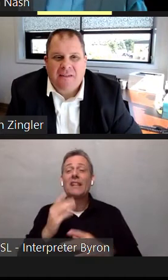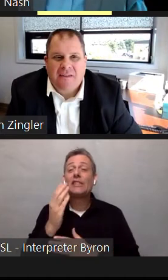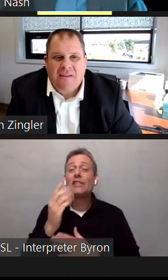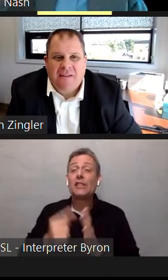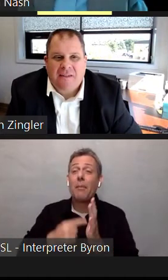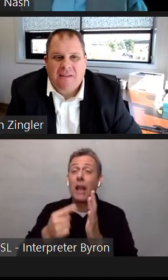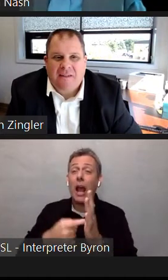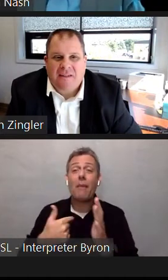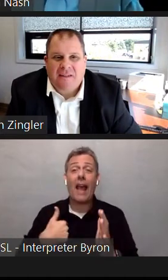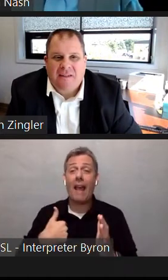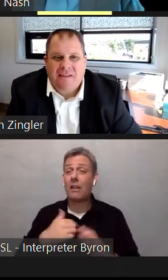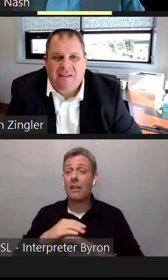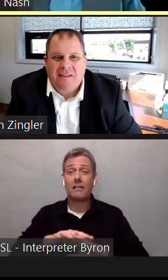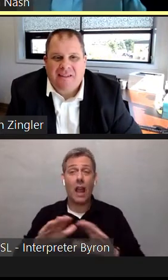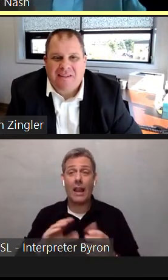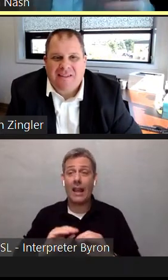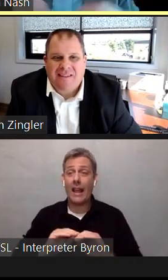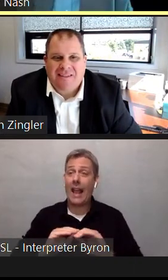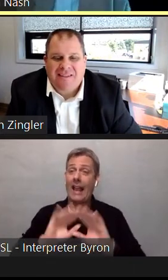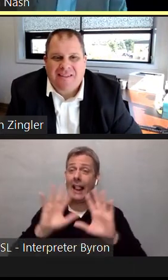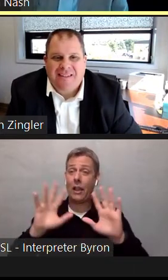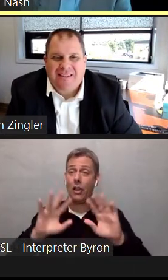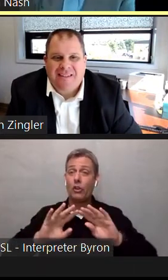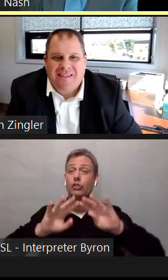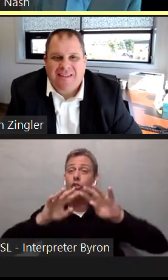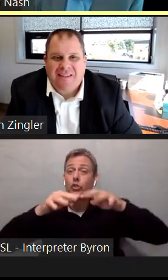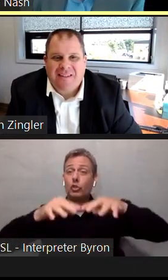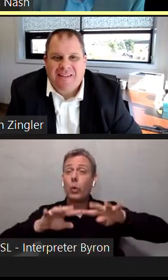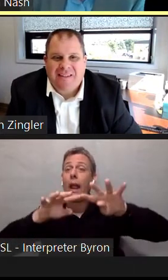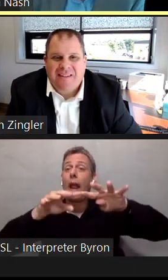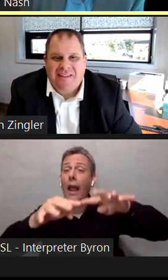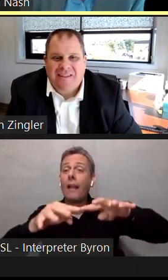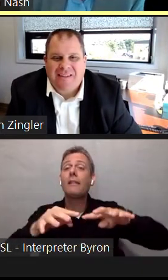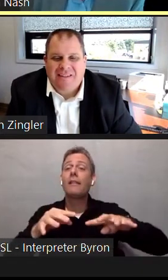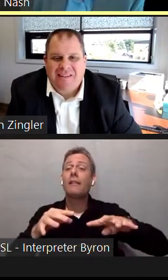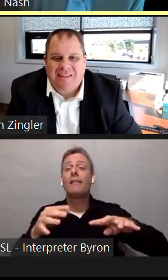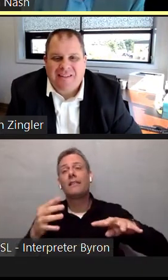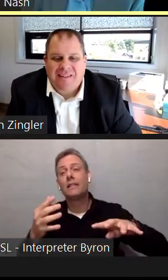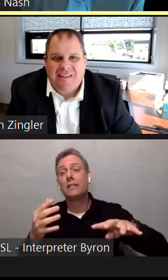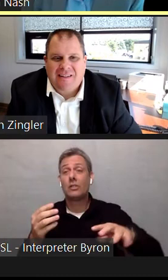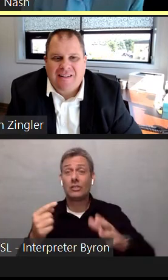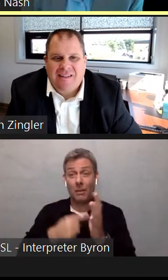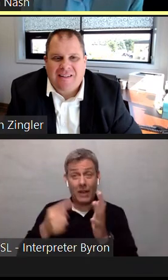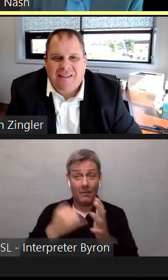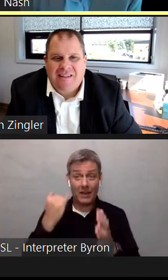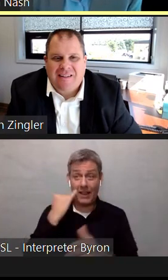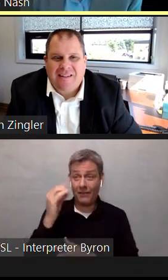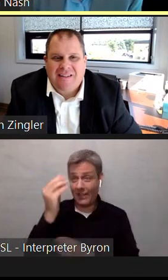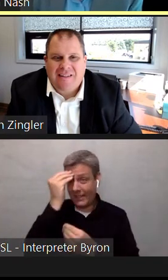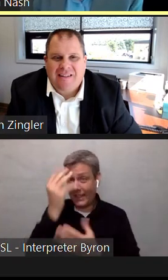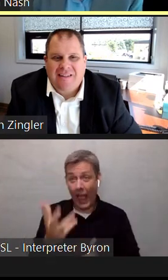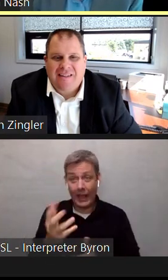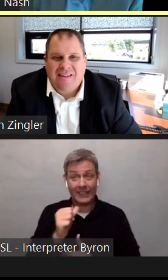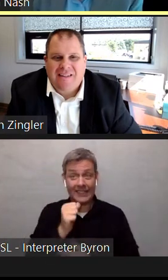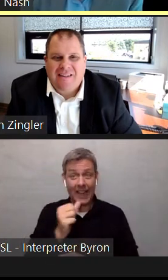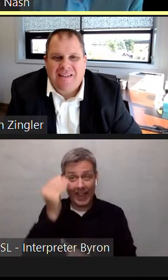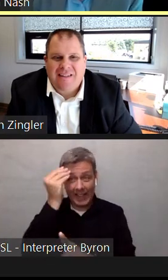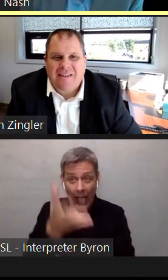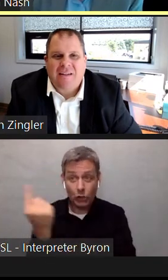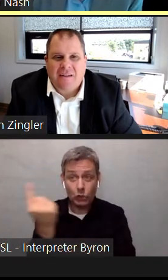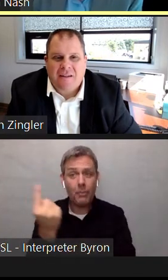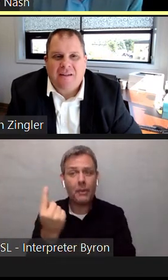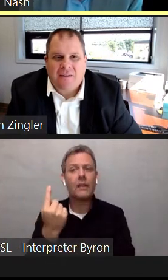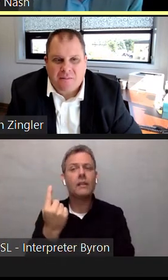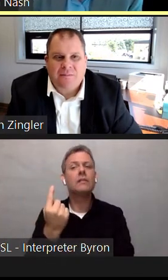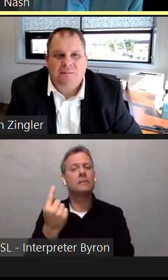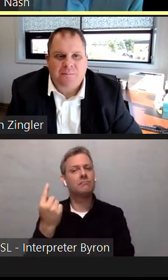clear trend. Yeah, well, yeah. Sometimes when data doesn't tell you anything, it's telling us something. It always tells a story, even